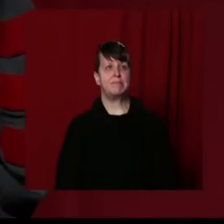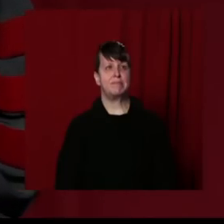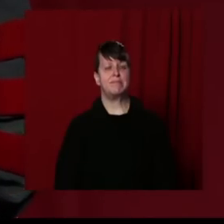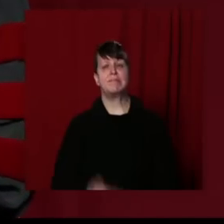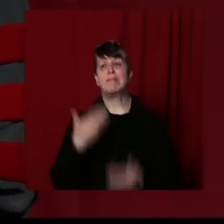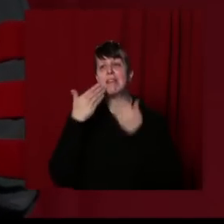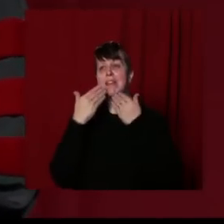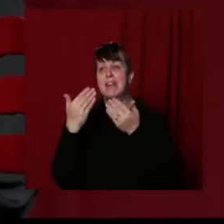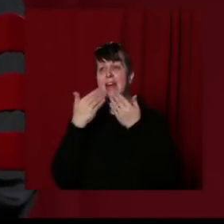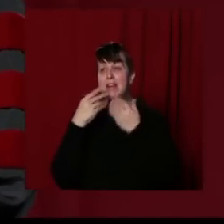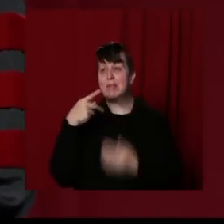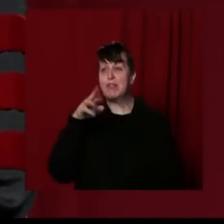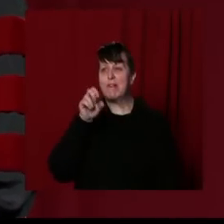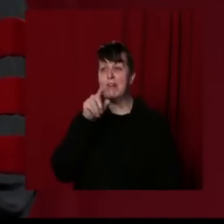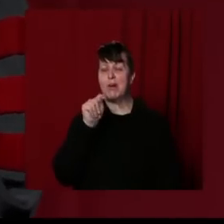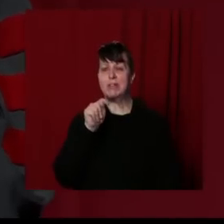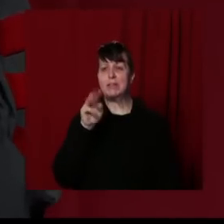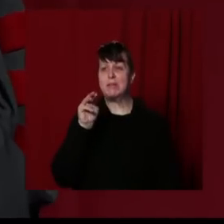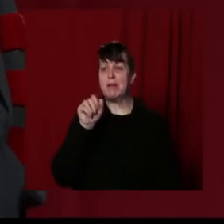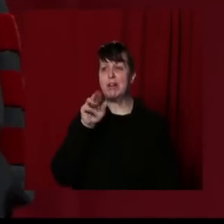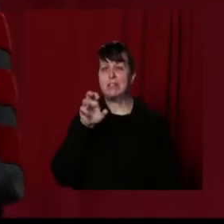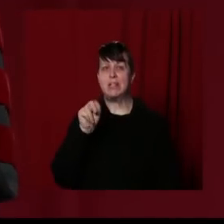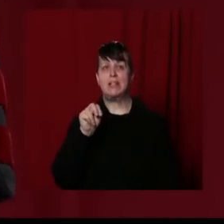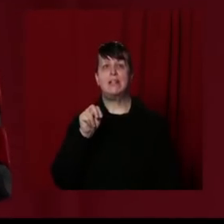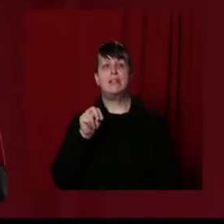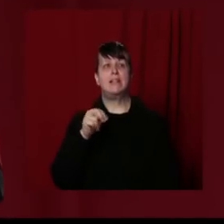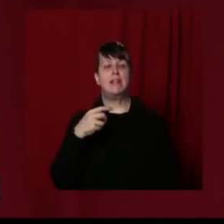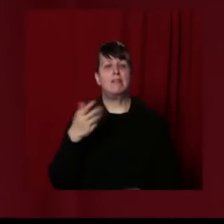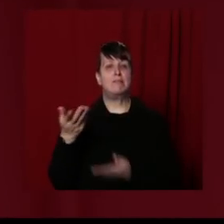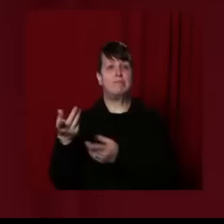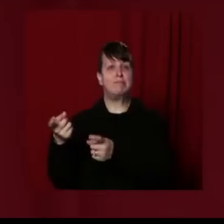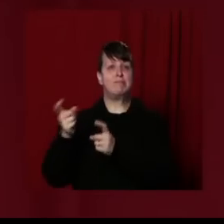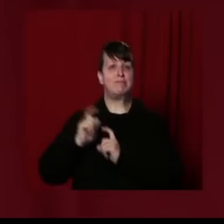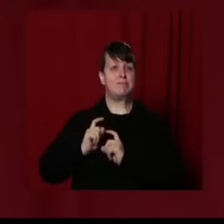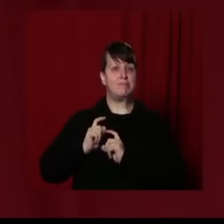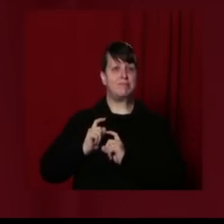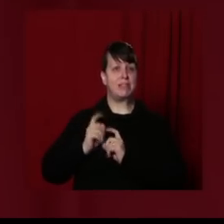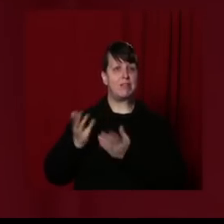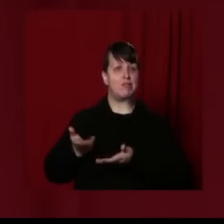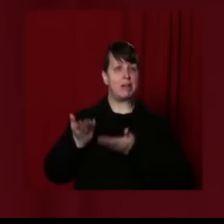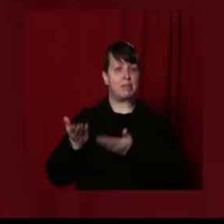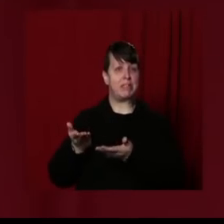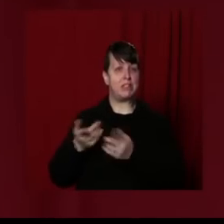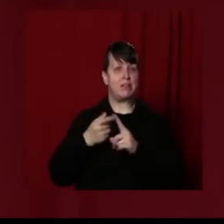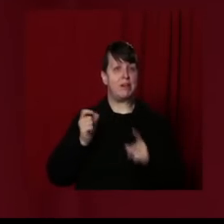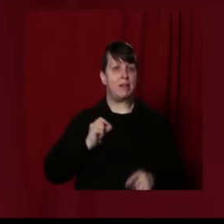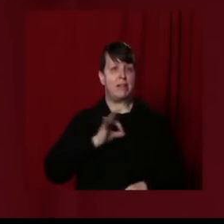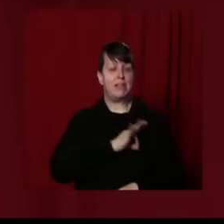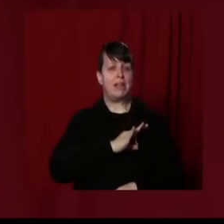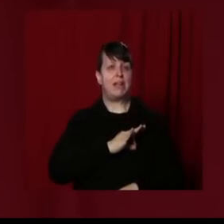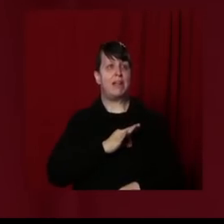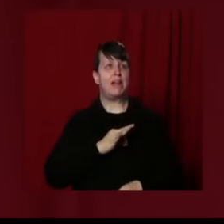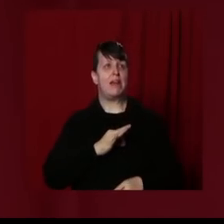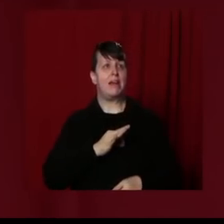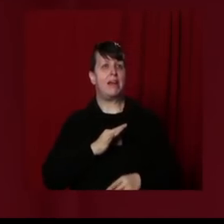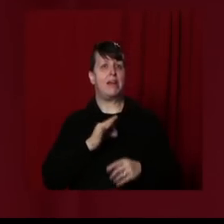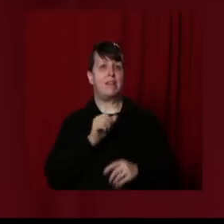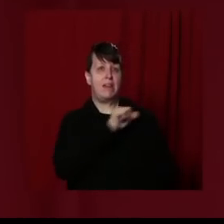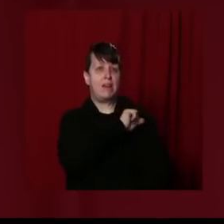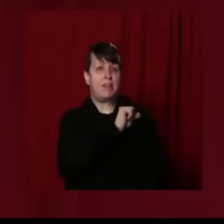Thank you, Provost Martin. Upon the recommendation of the faculty and by virtue of the authority vested in